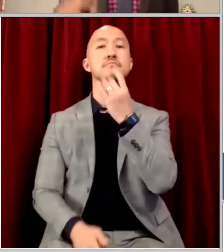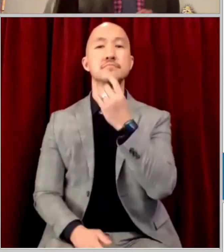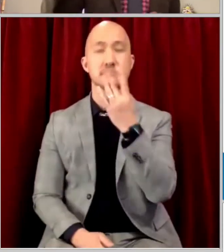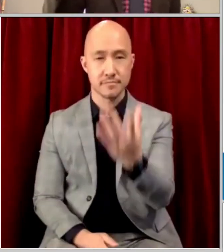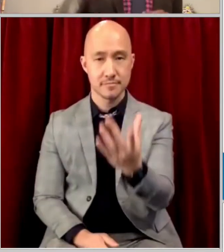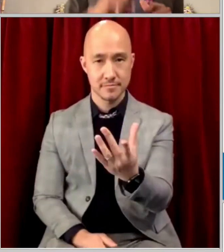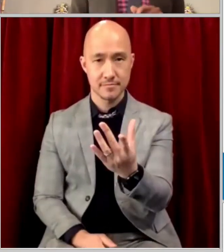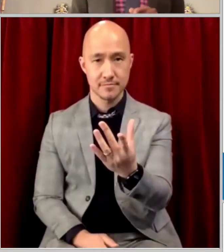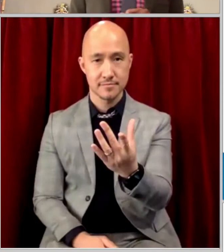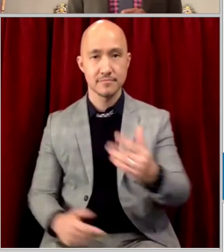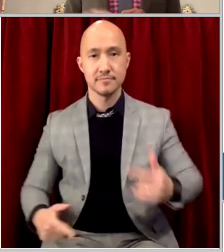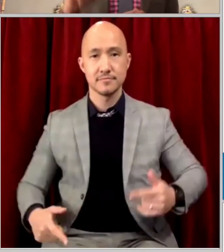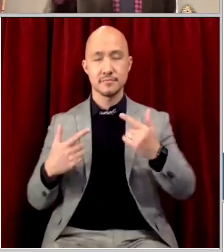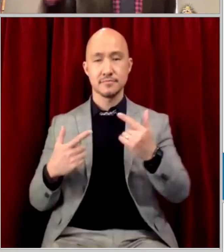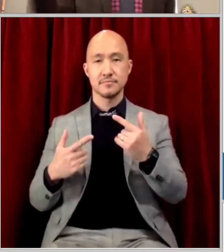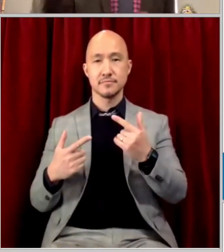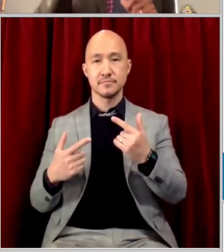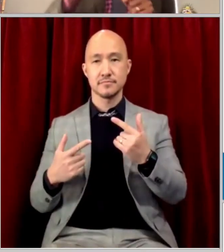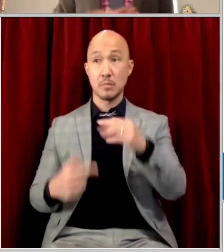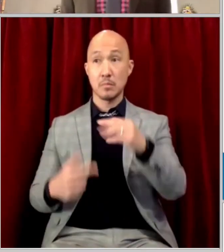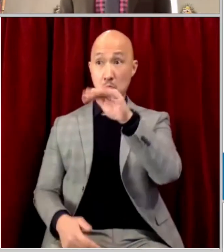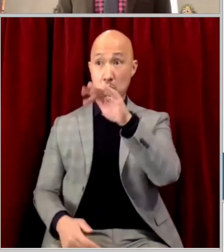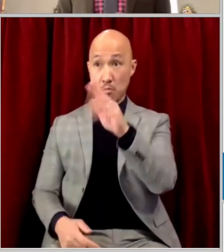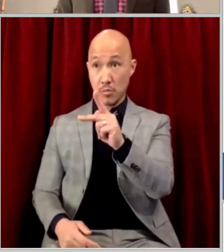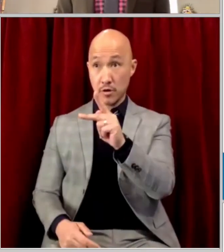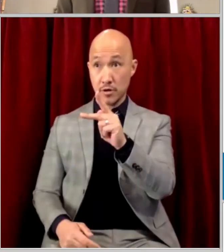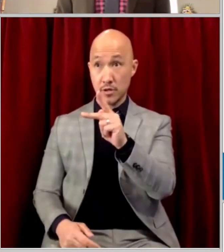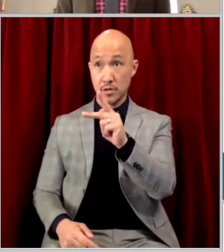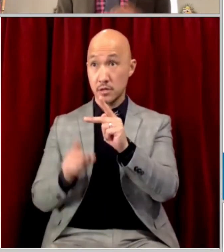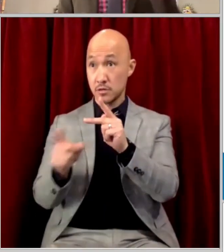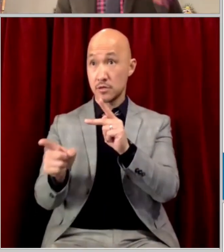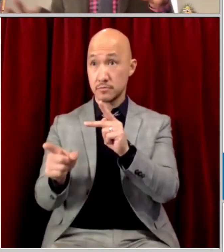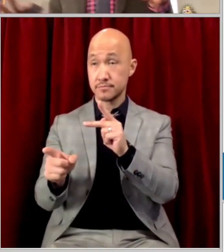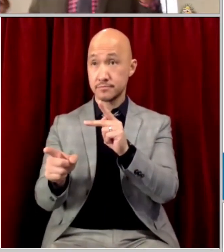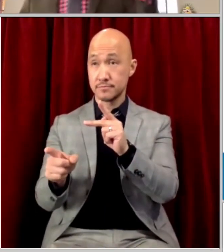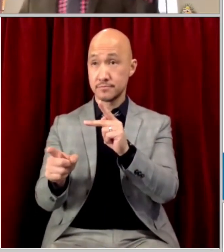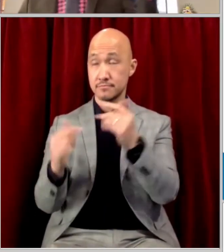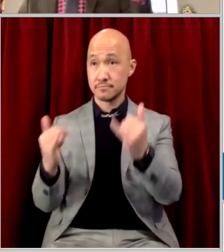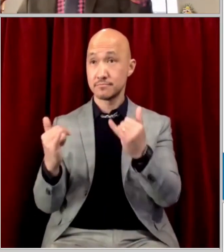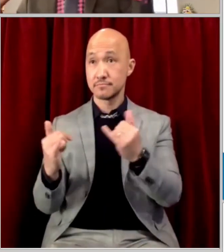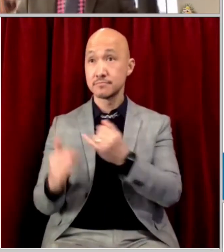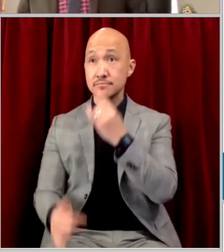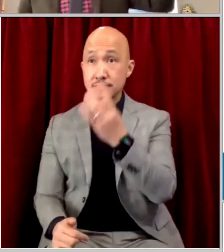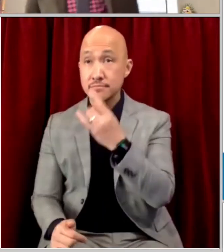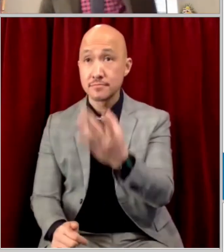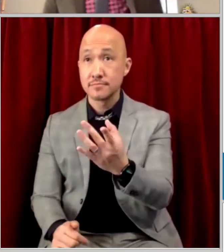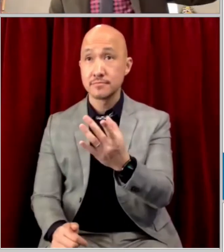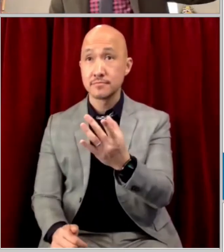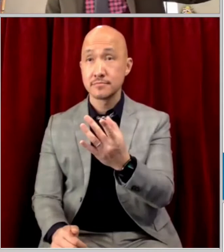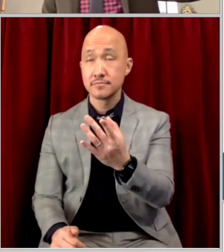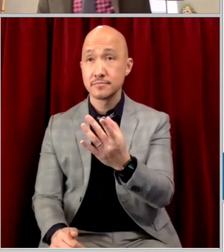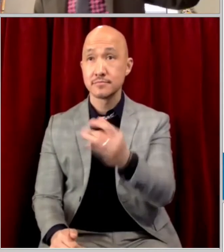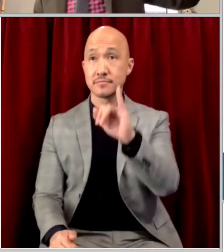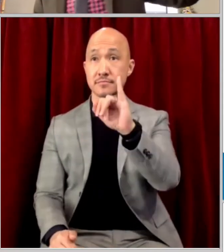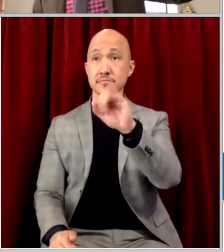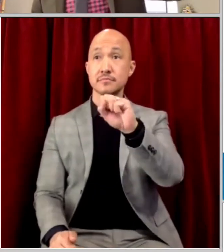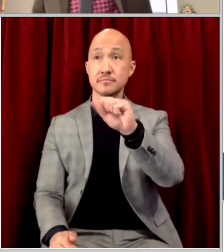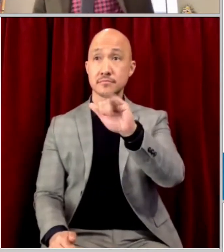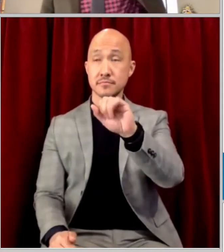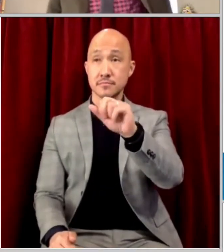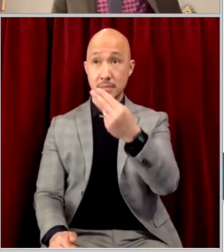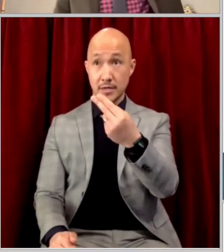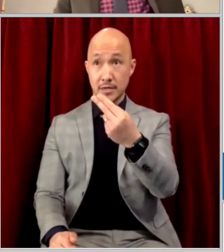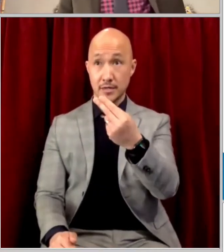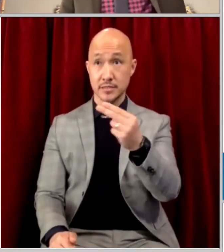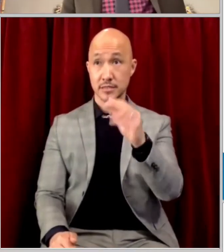says, Isaiah Booker, you are the light of the world. Now think about it, what I'm saying here, God, Jesus